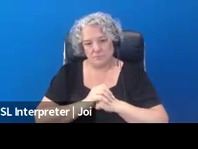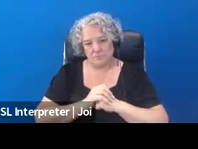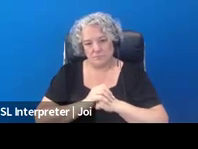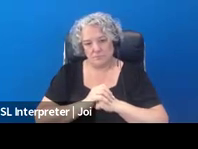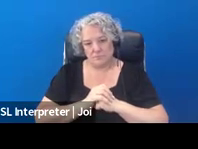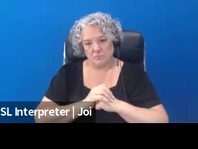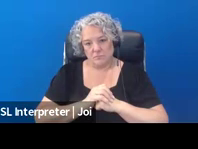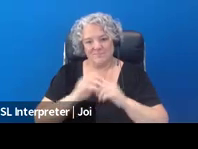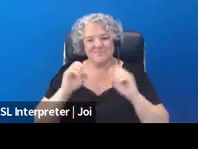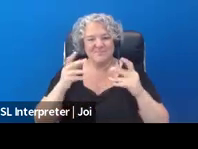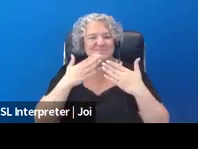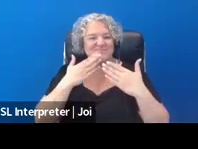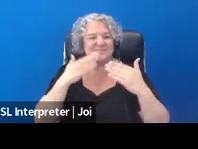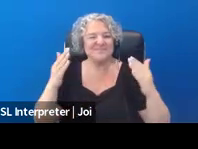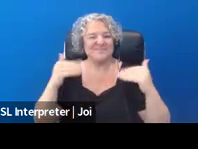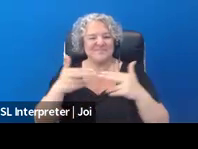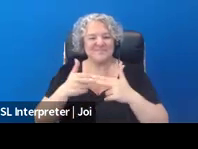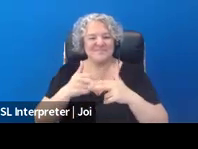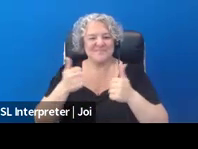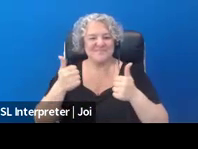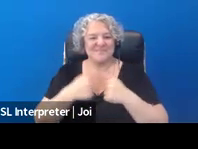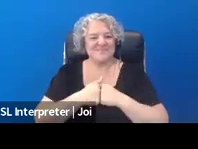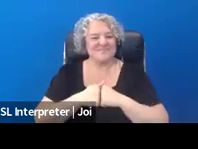Oh, thank you. Next slide, please.